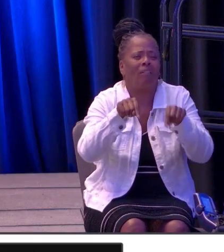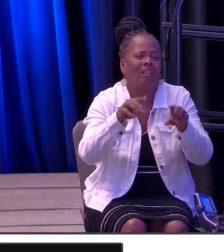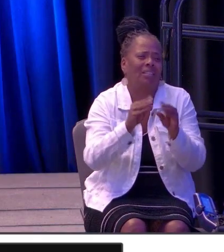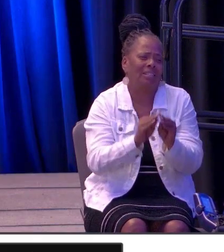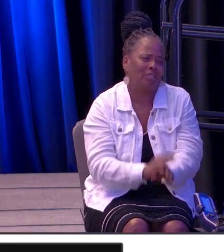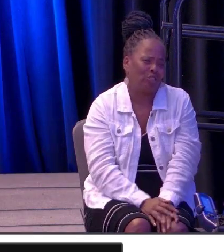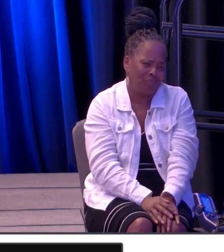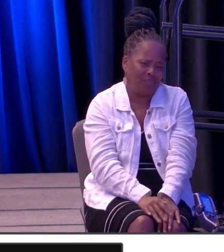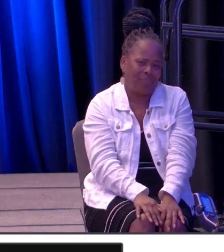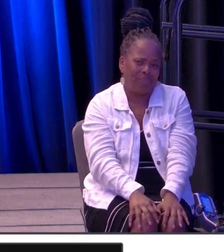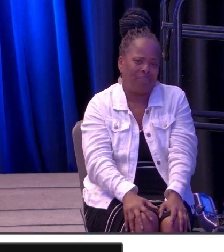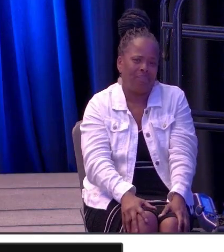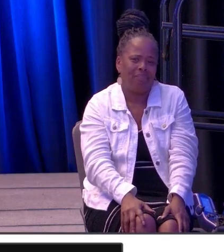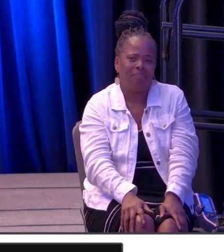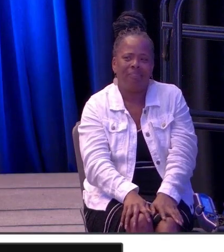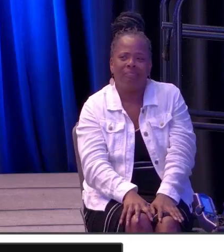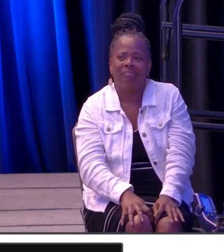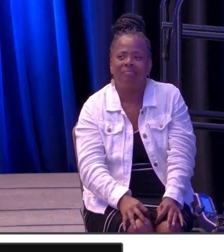session.